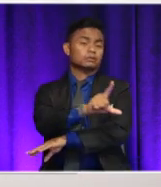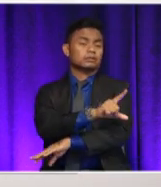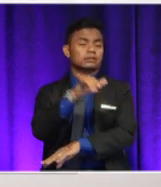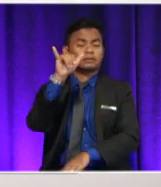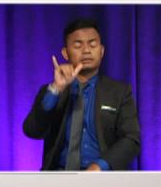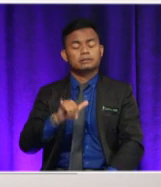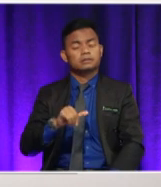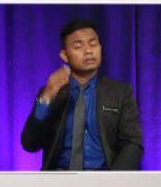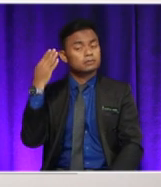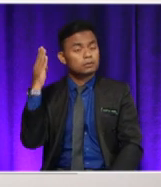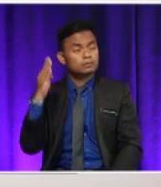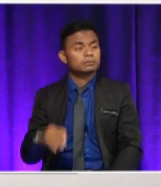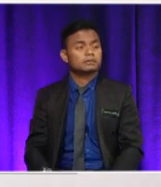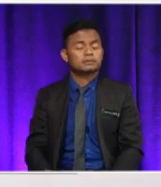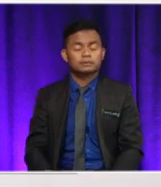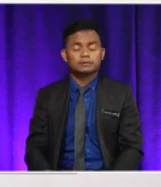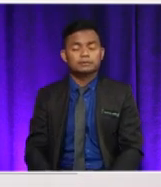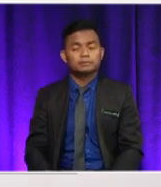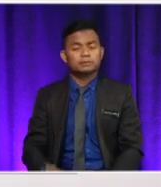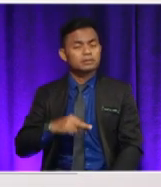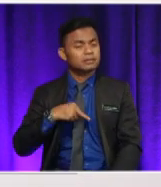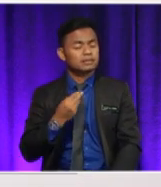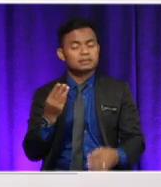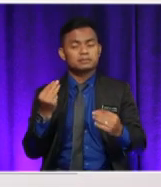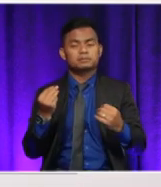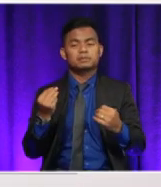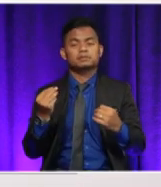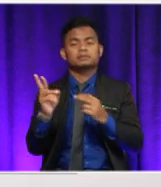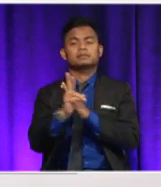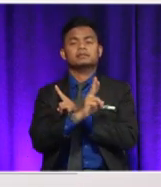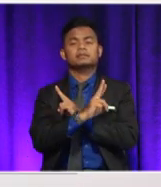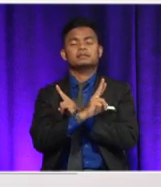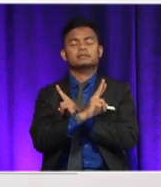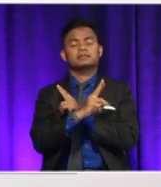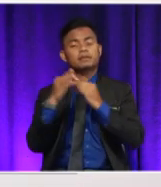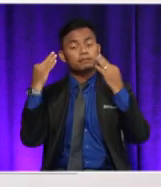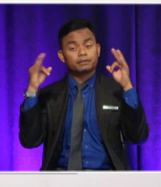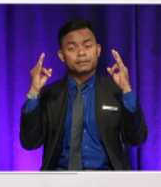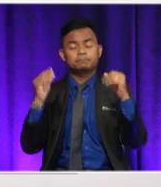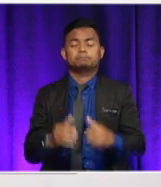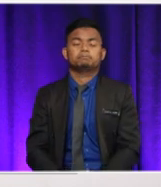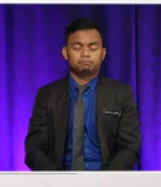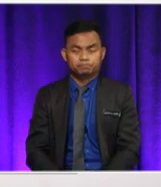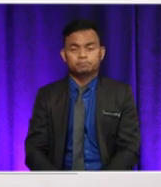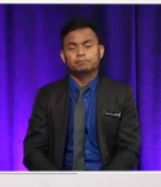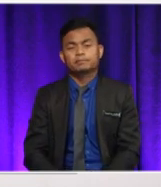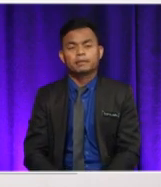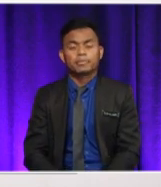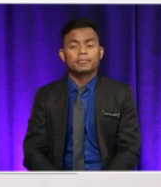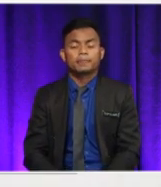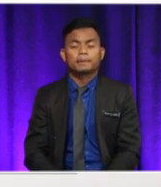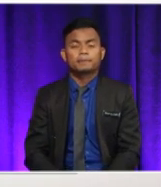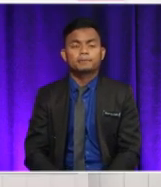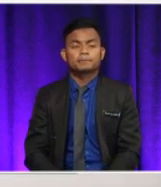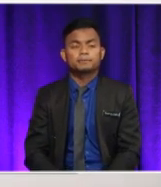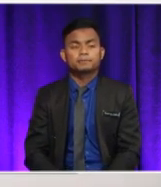make me feel like I can fly freely. So I would like to describe it as freedom. Ah, freedom. So